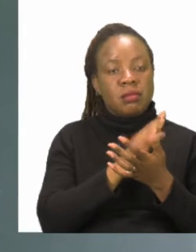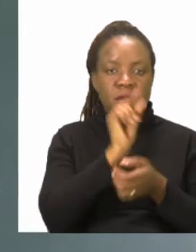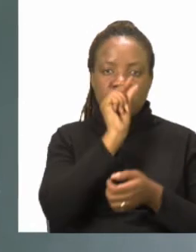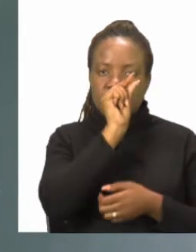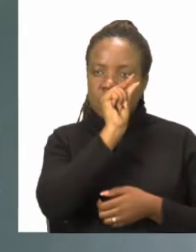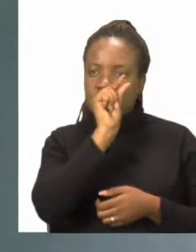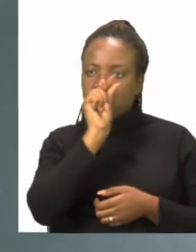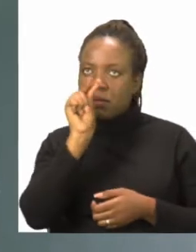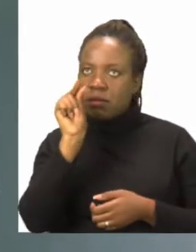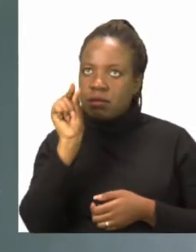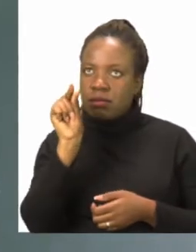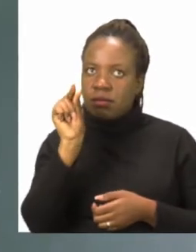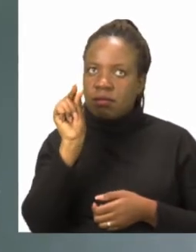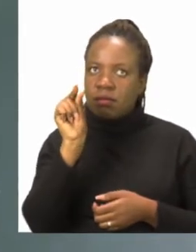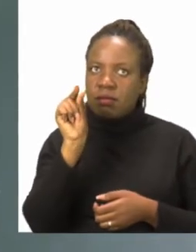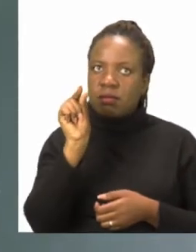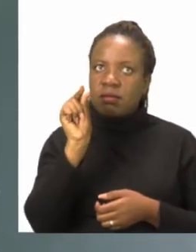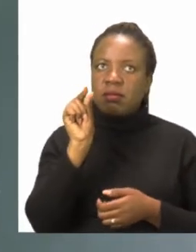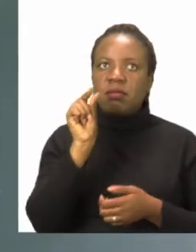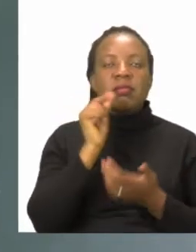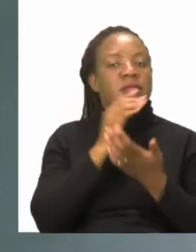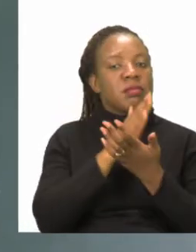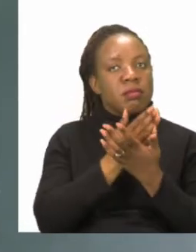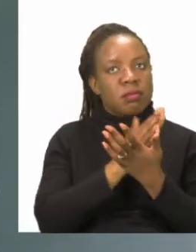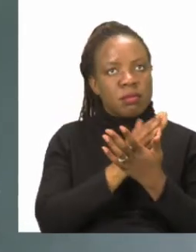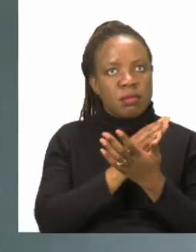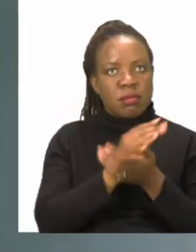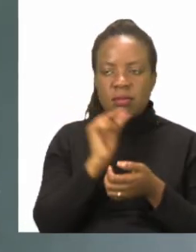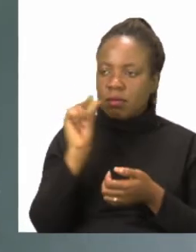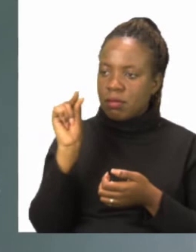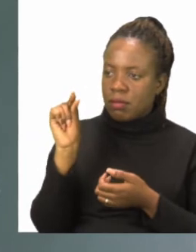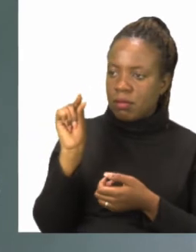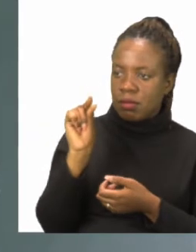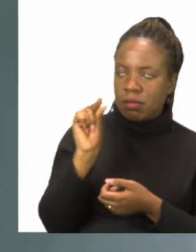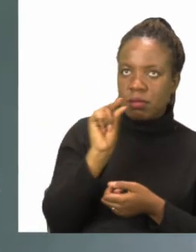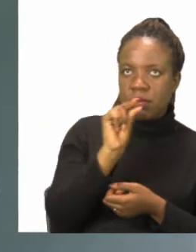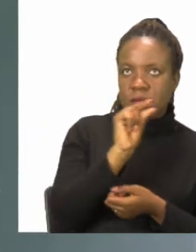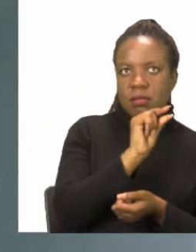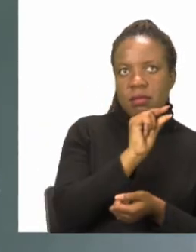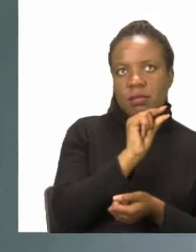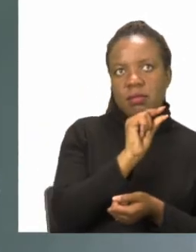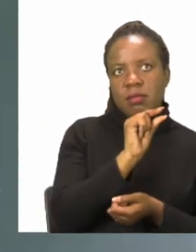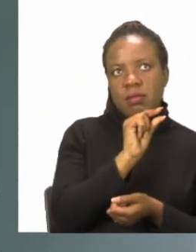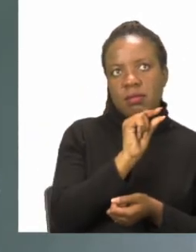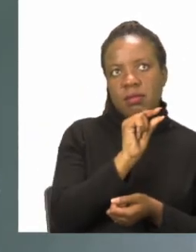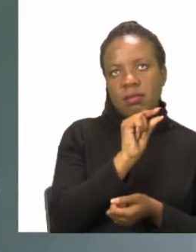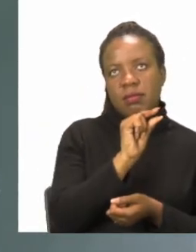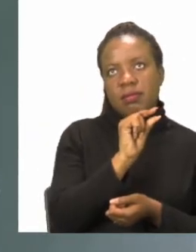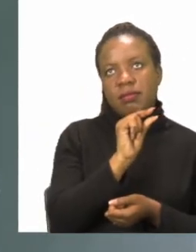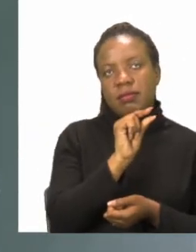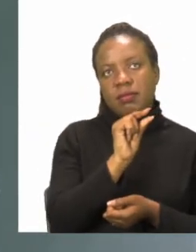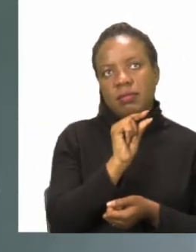to right, or you can also find your words from right to